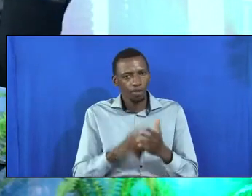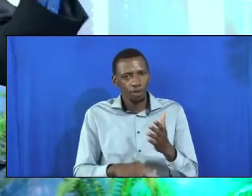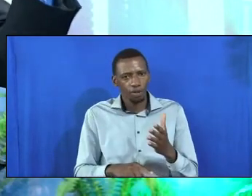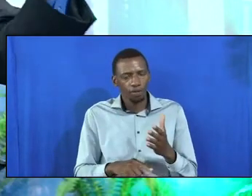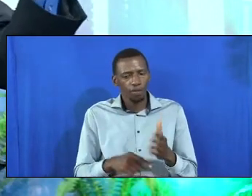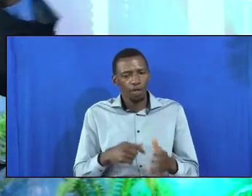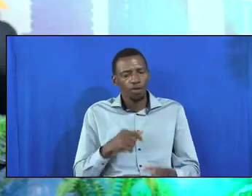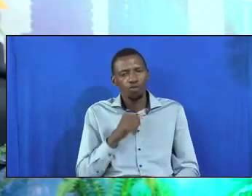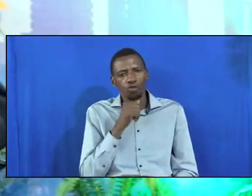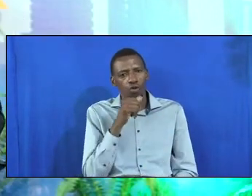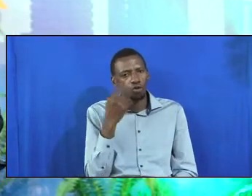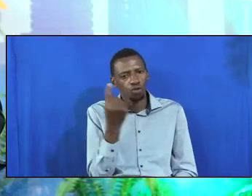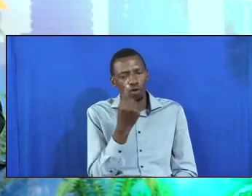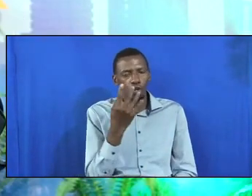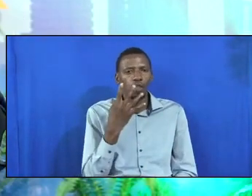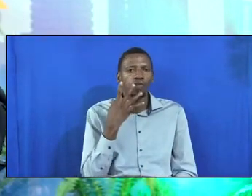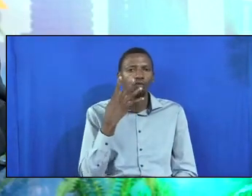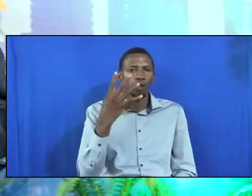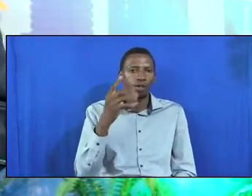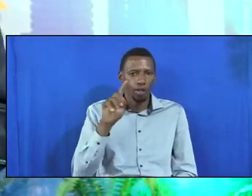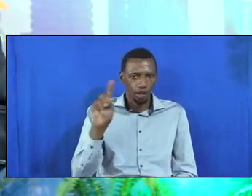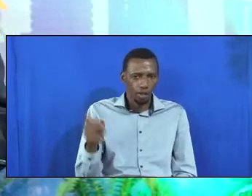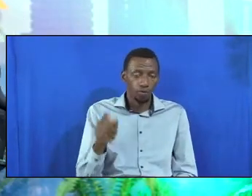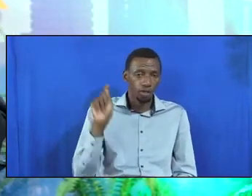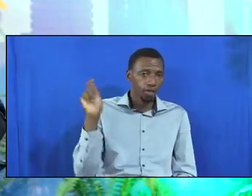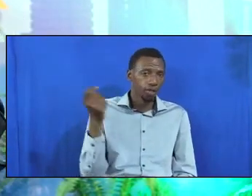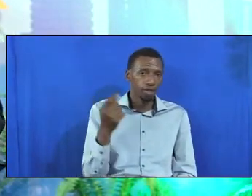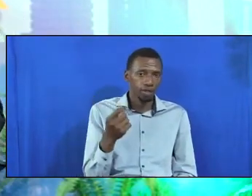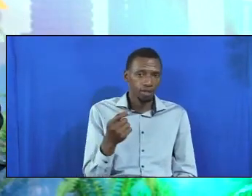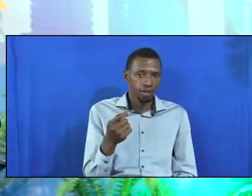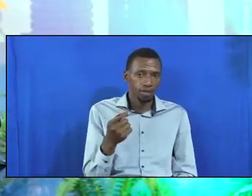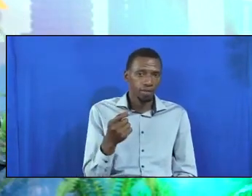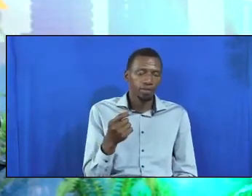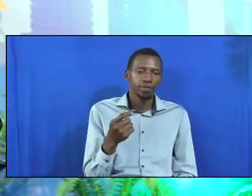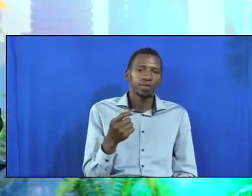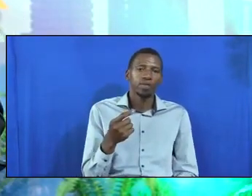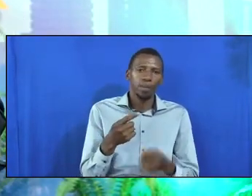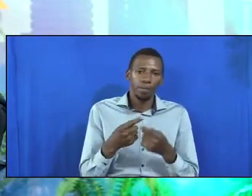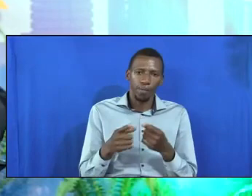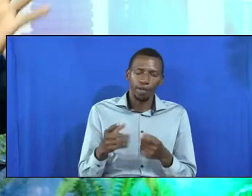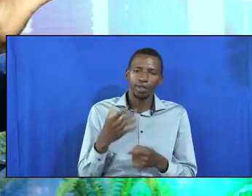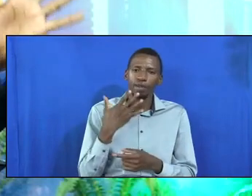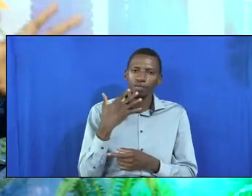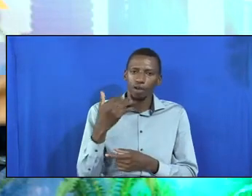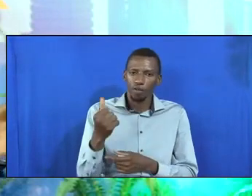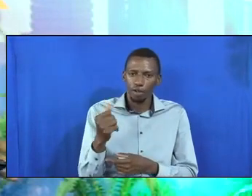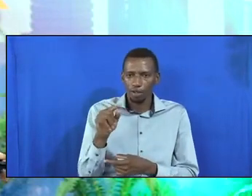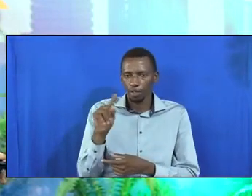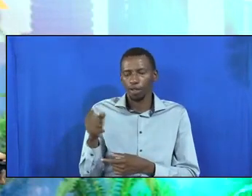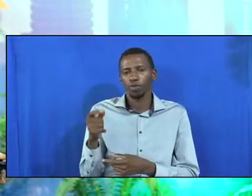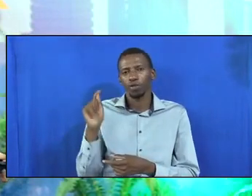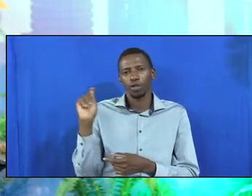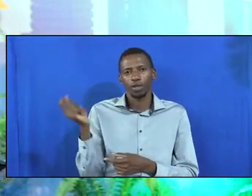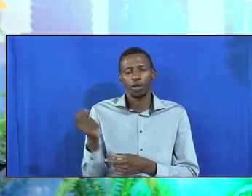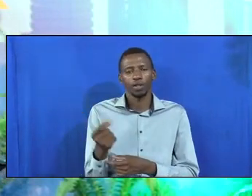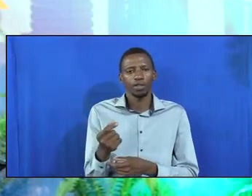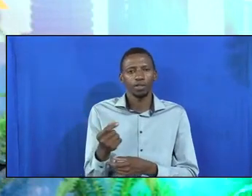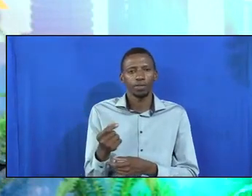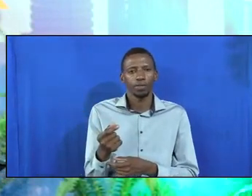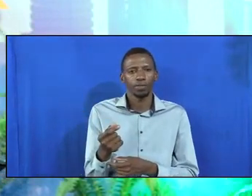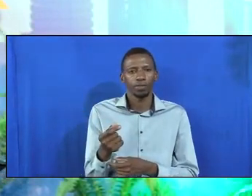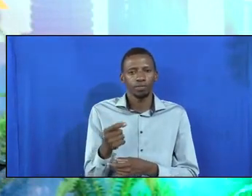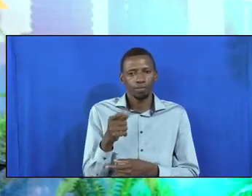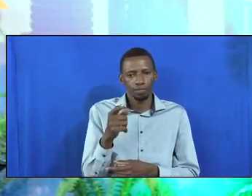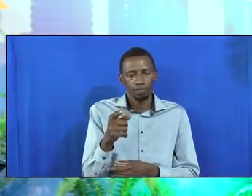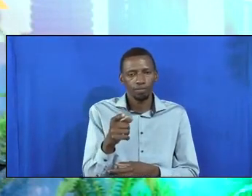owe you 400,000 Kenya shillings. I actually owe you 500,000 Kenya shillings. And he went